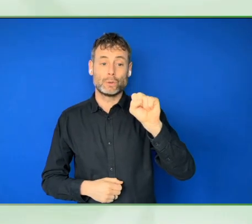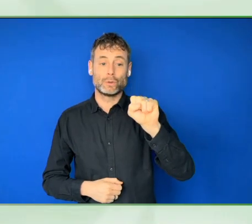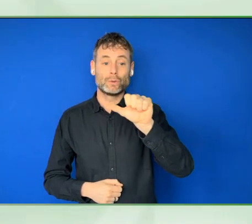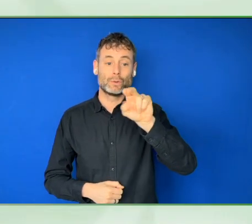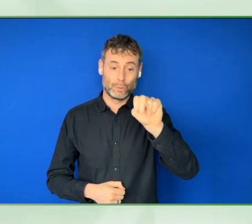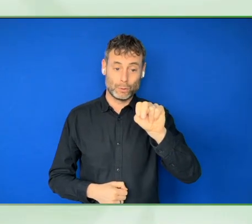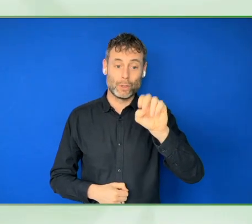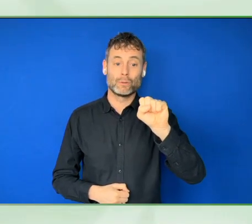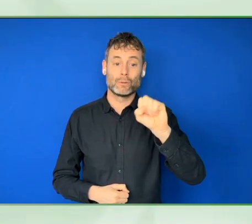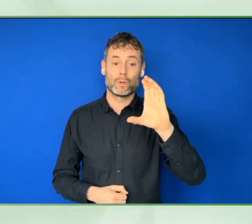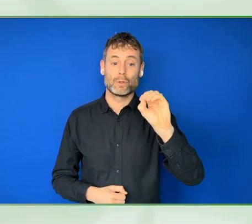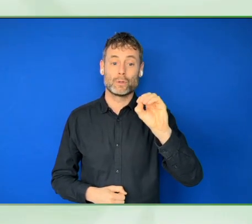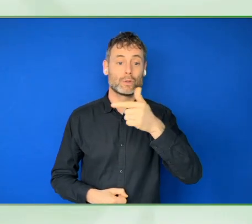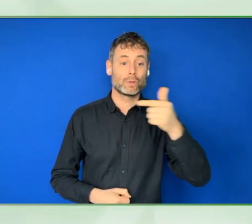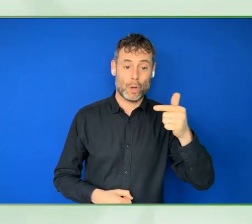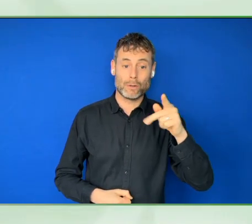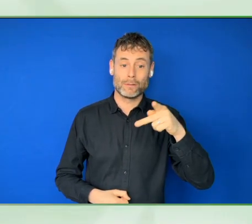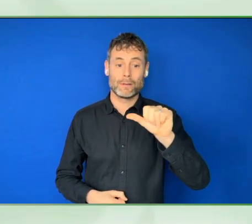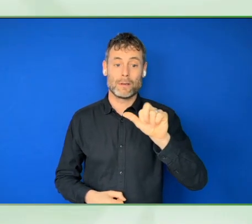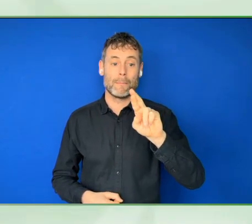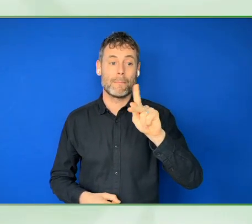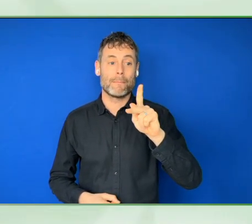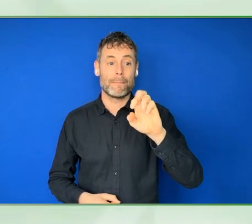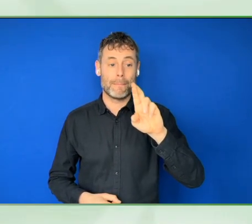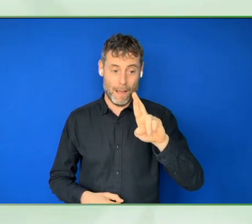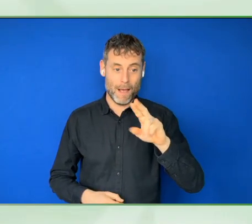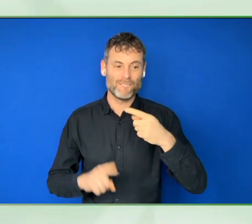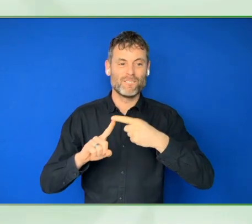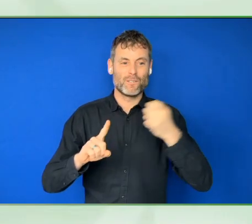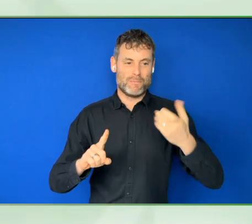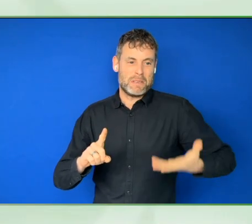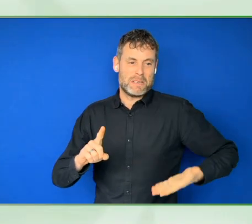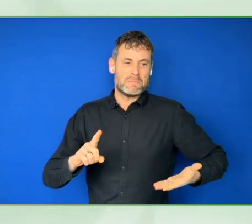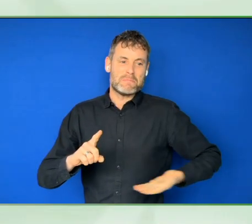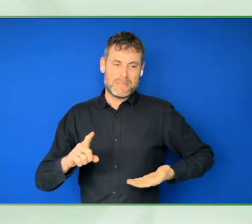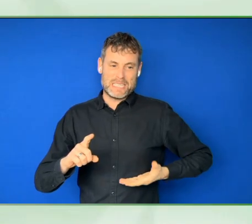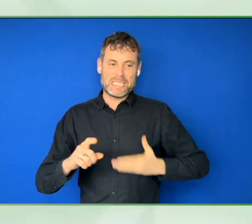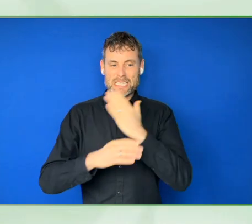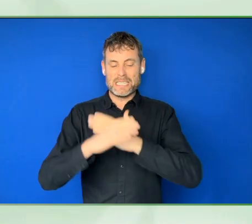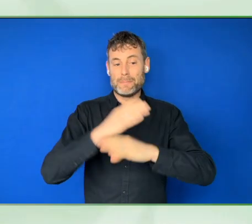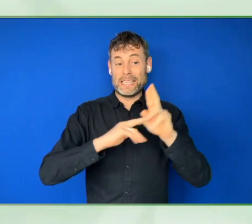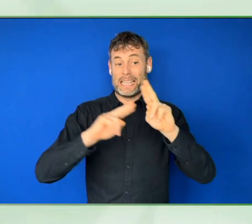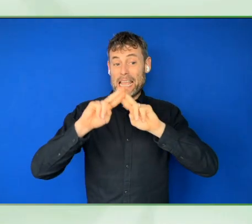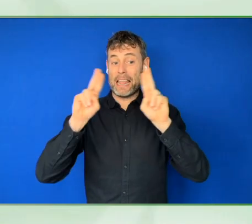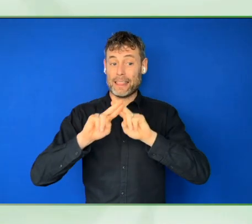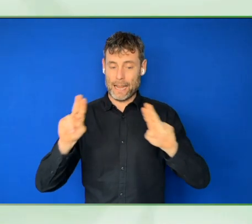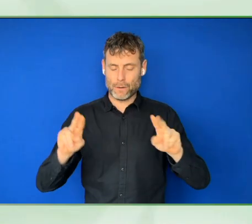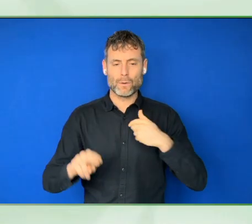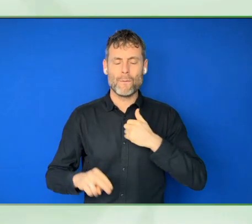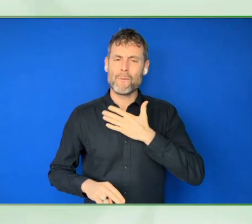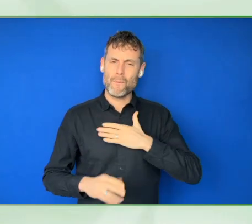conversation we're going to have today. But before I start, I'm just going to quickly introduce our panel. So here we have